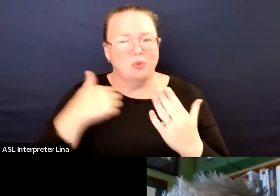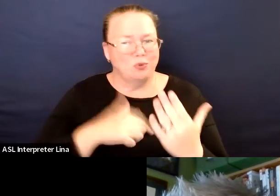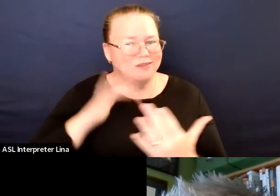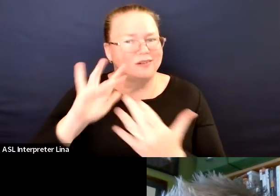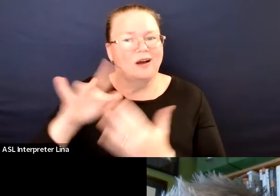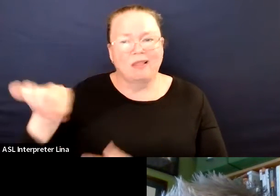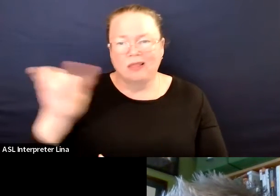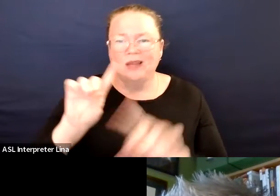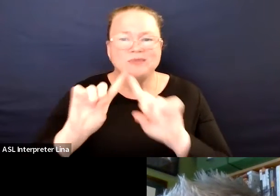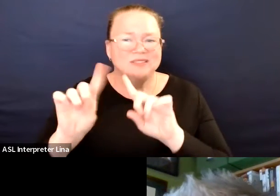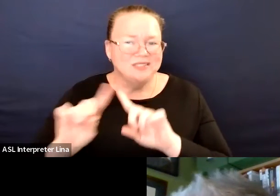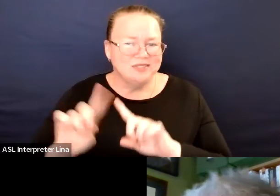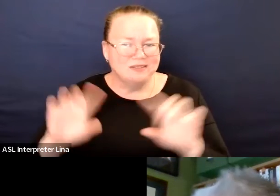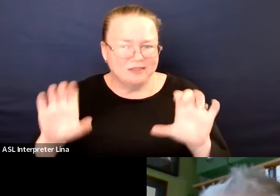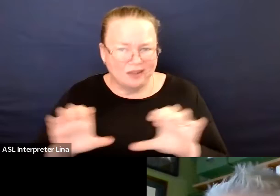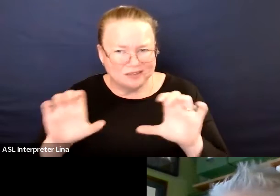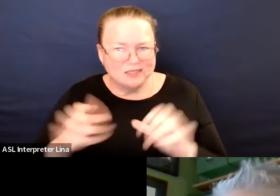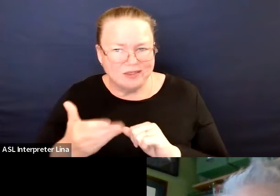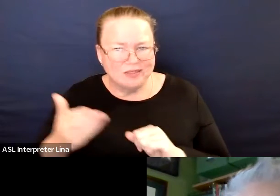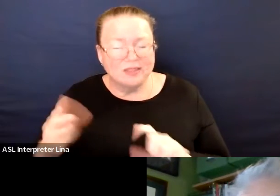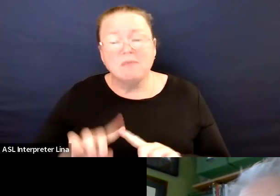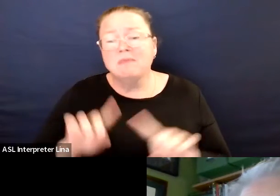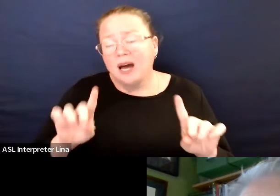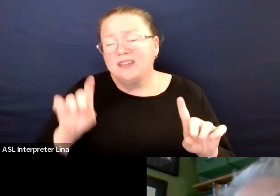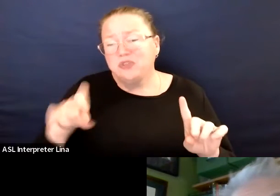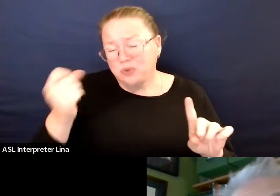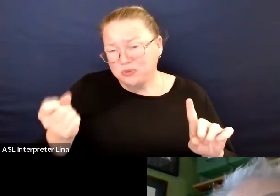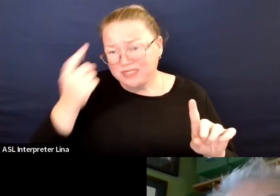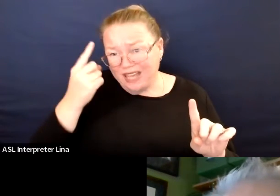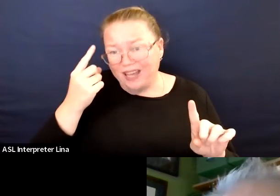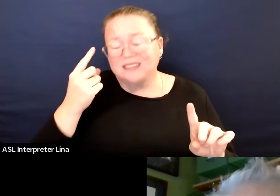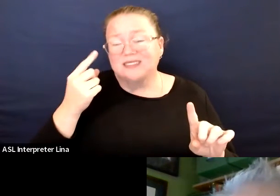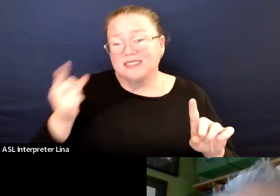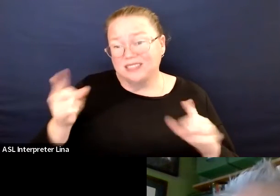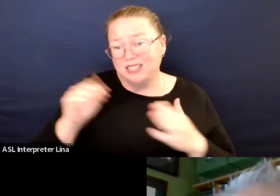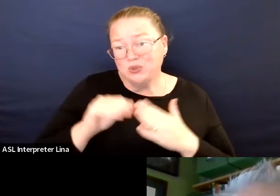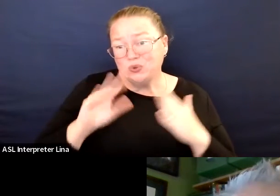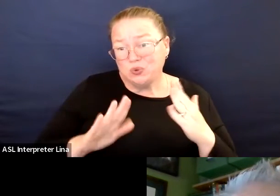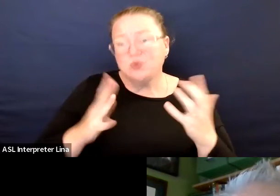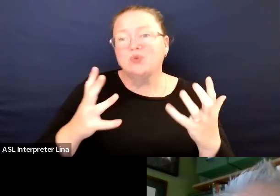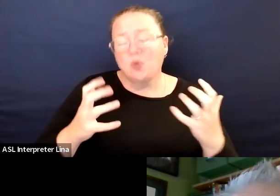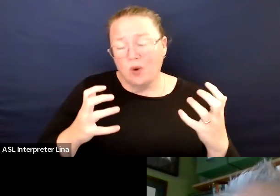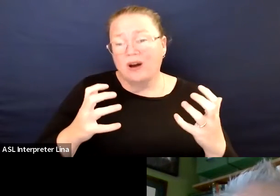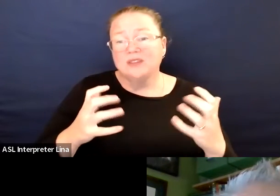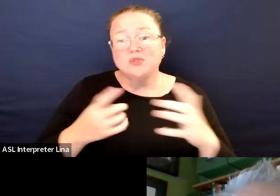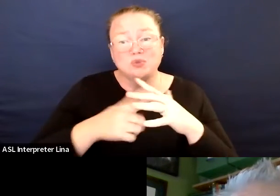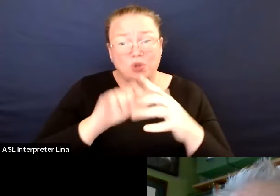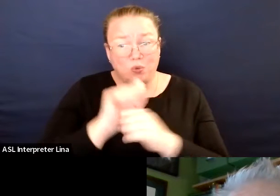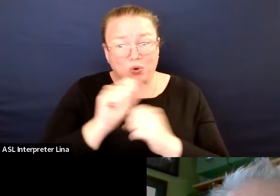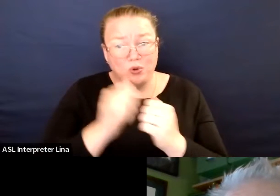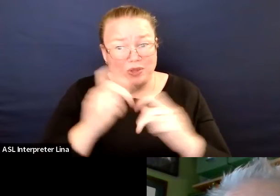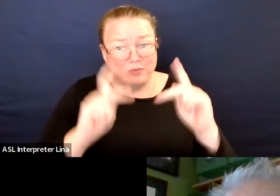them for doing different activities and stuff, but you have to understand that these are students that are wanting to go into working with people